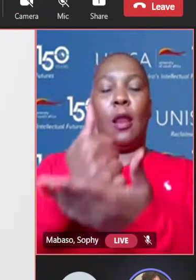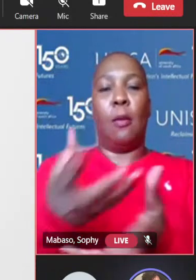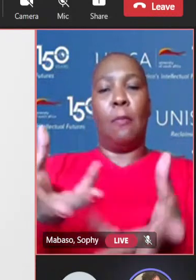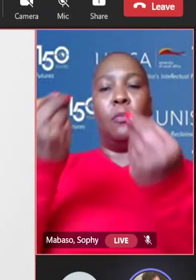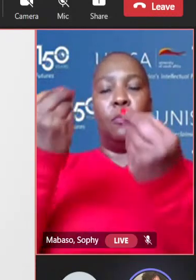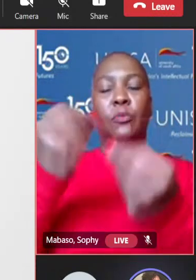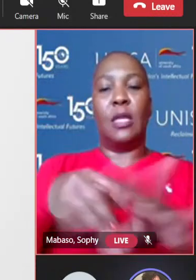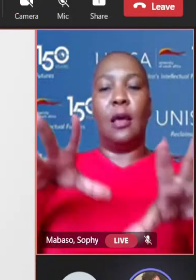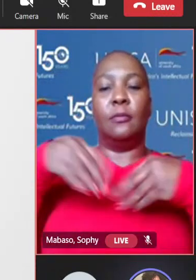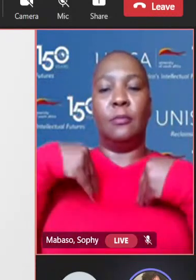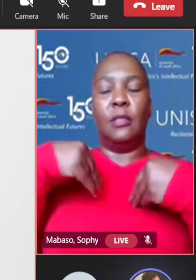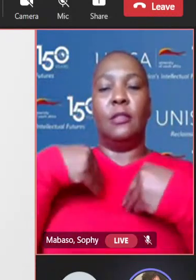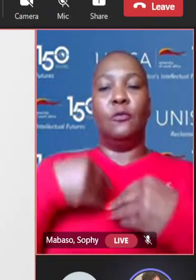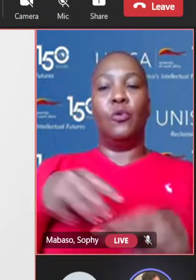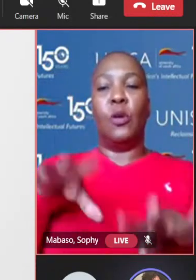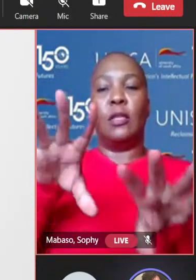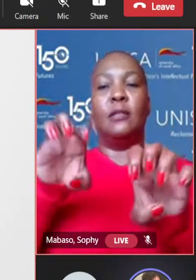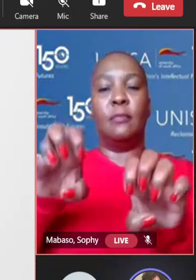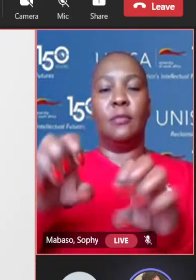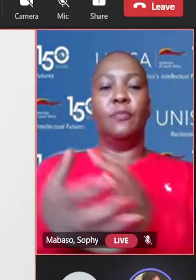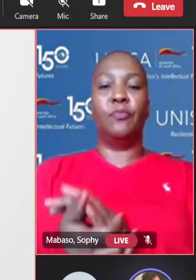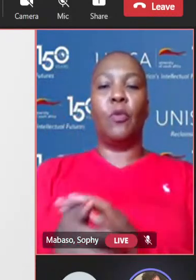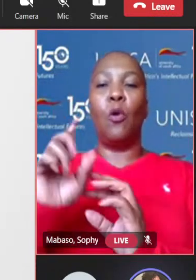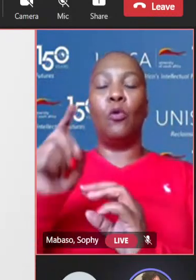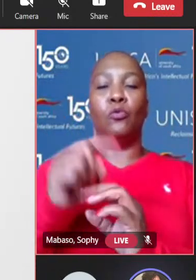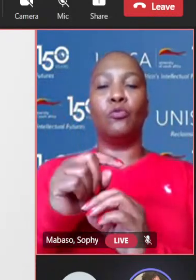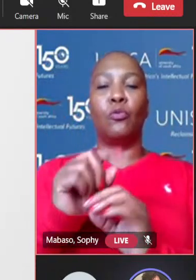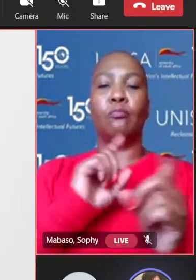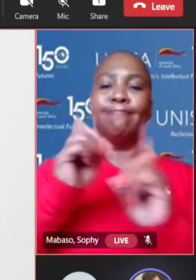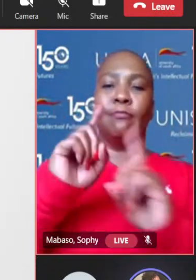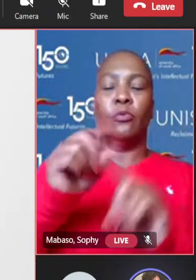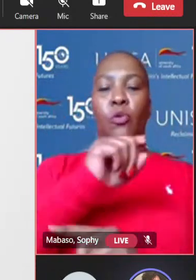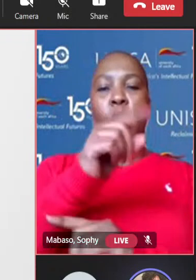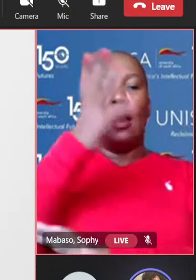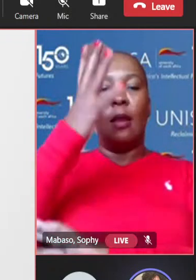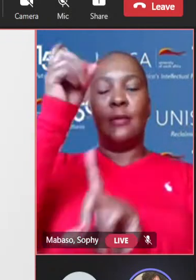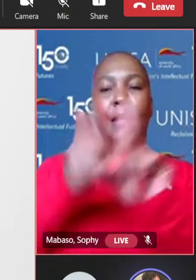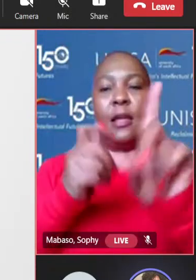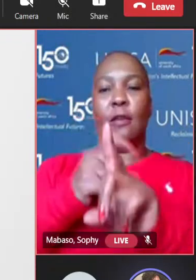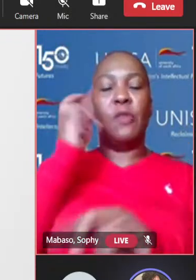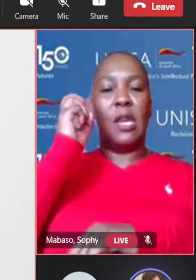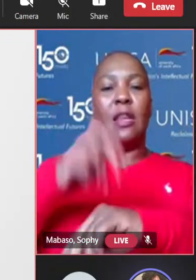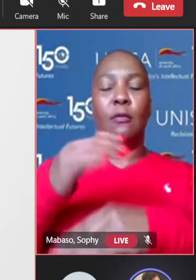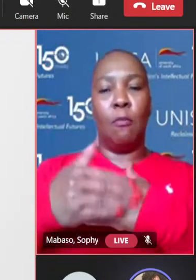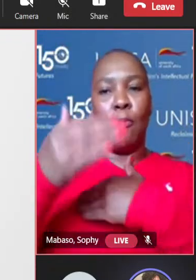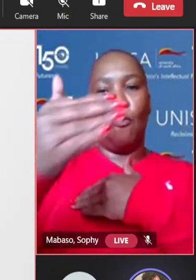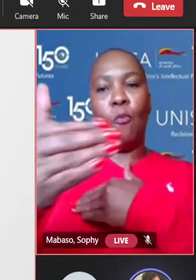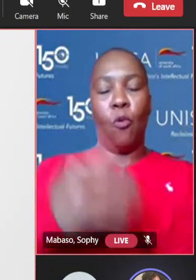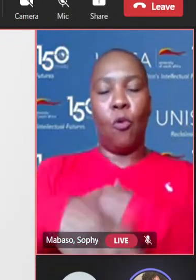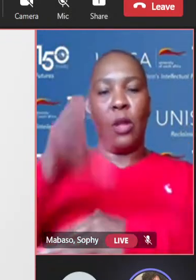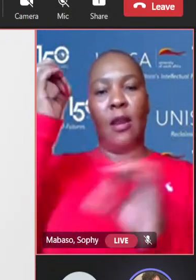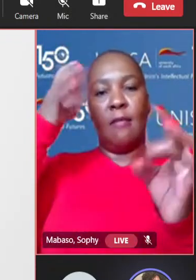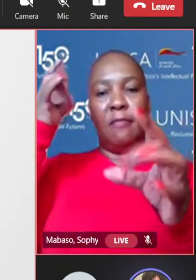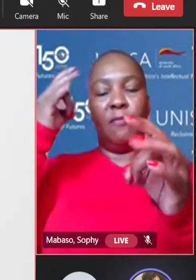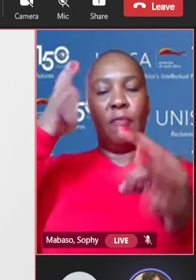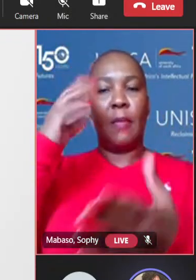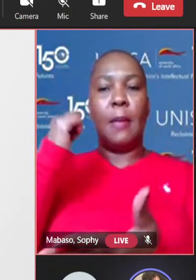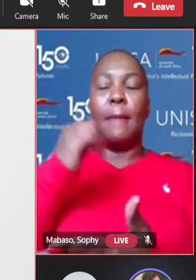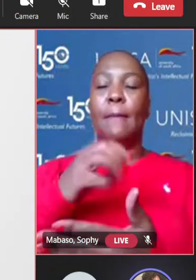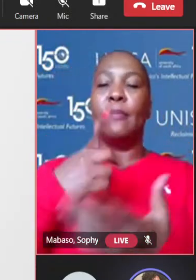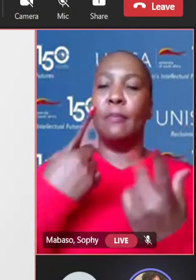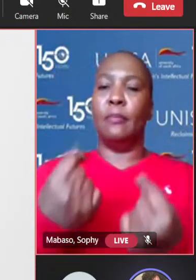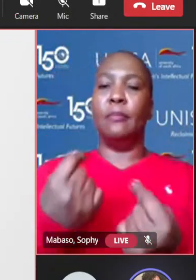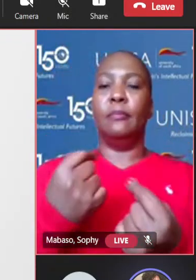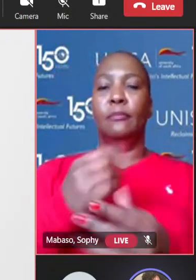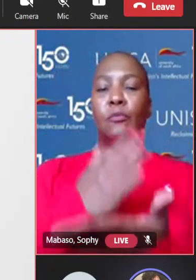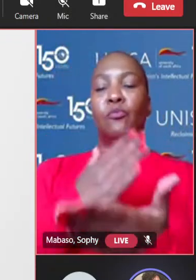admission to the examination. Also consult your lecturer if you need any further information. And make sure that you get your mark assignment